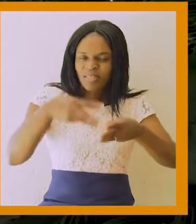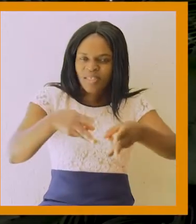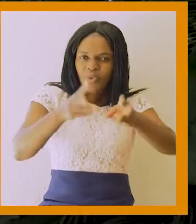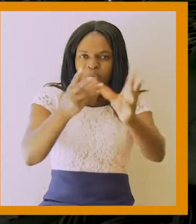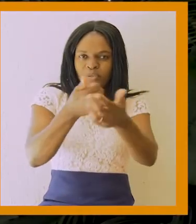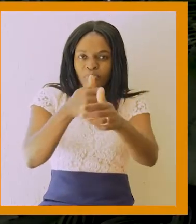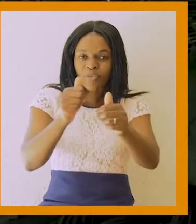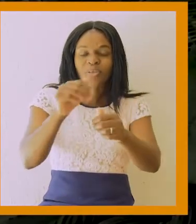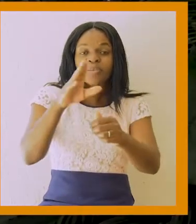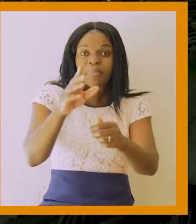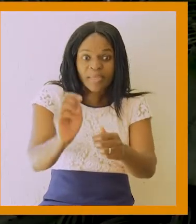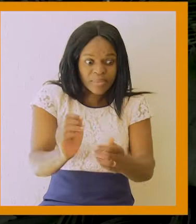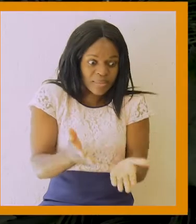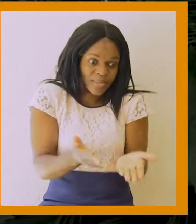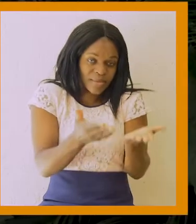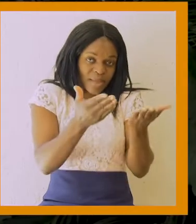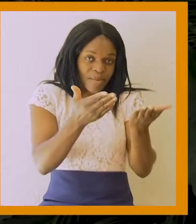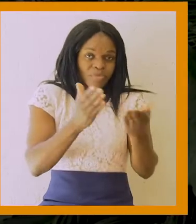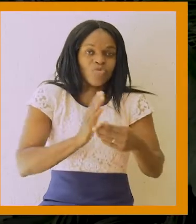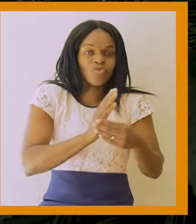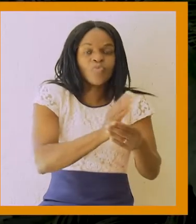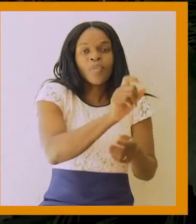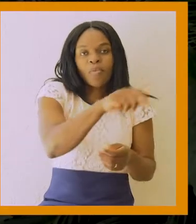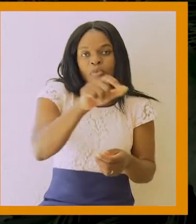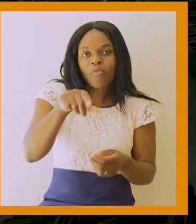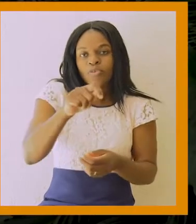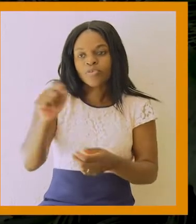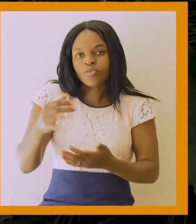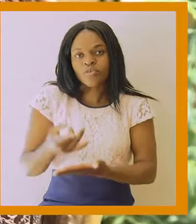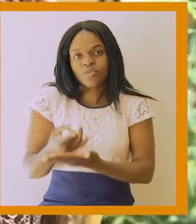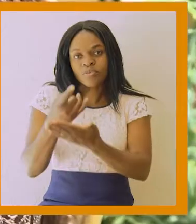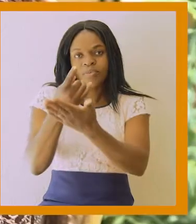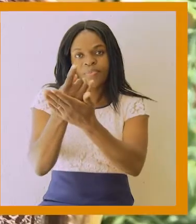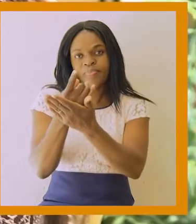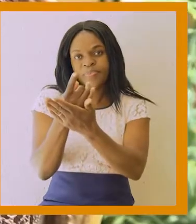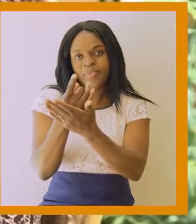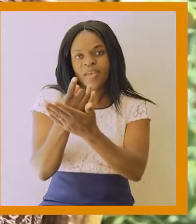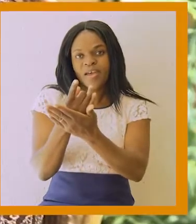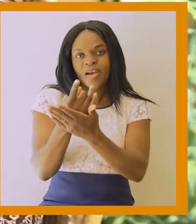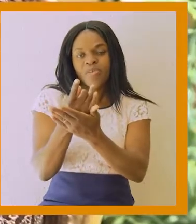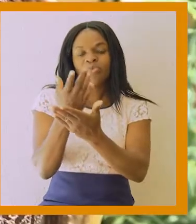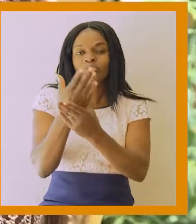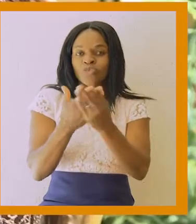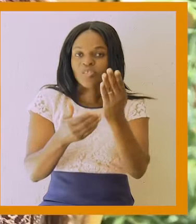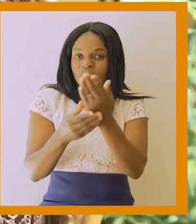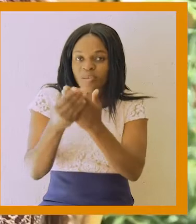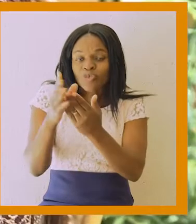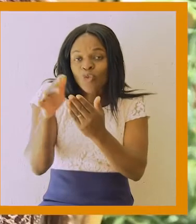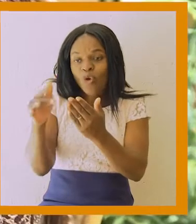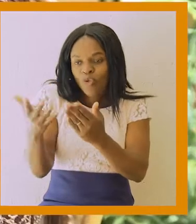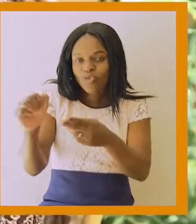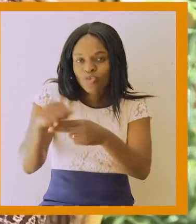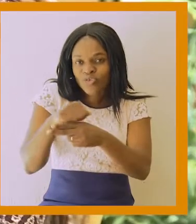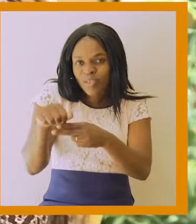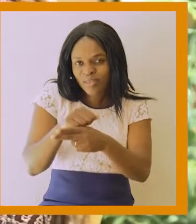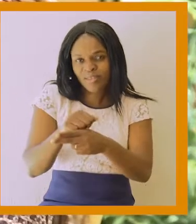the leaders in every sphere, to be able to shape the